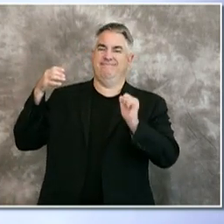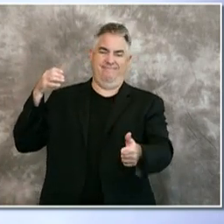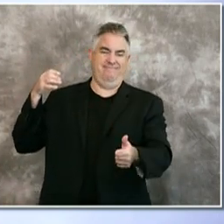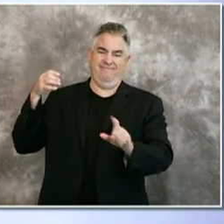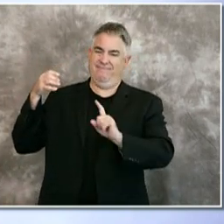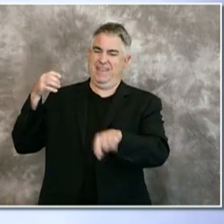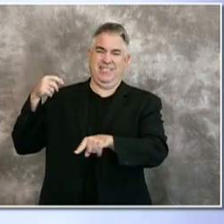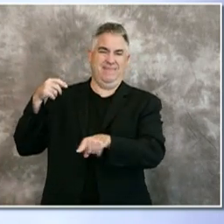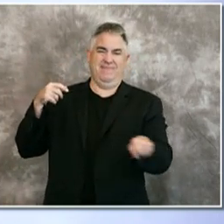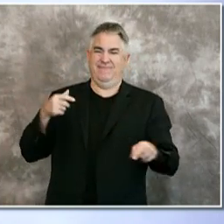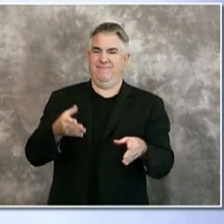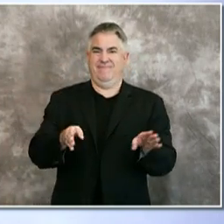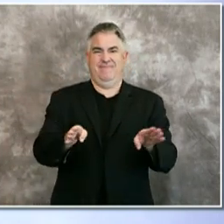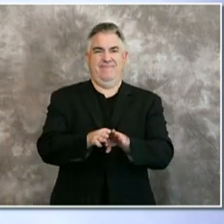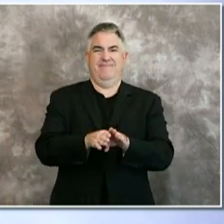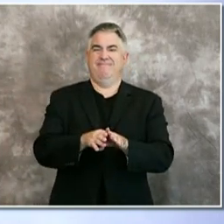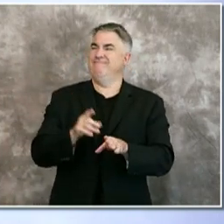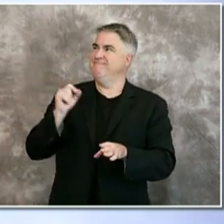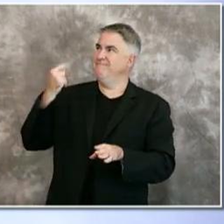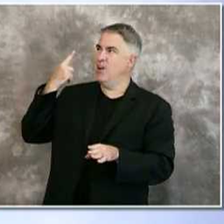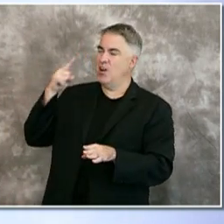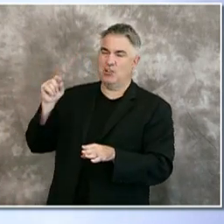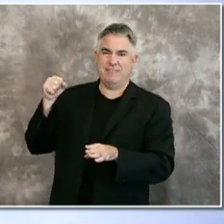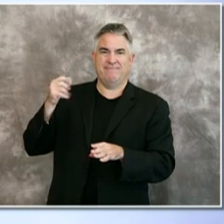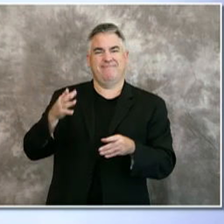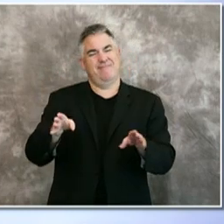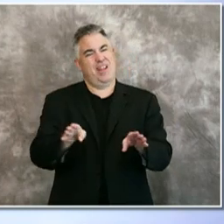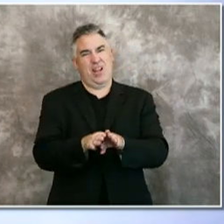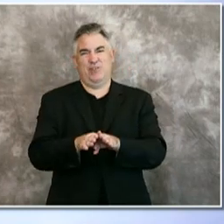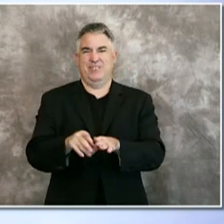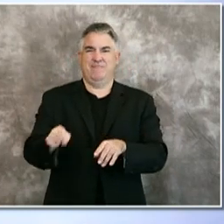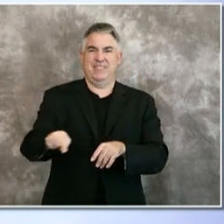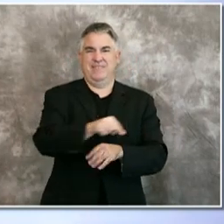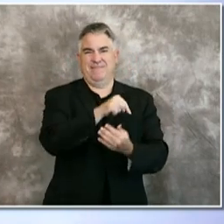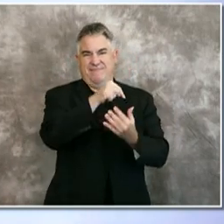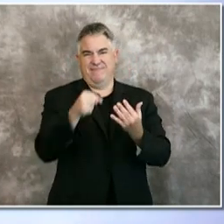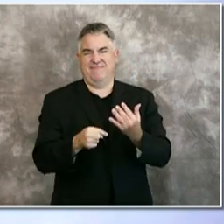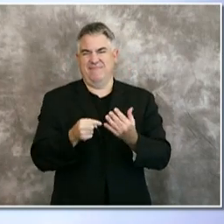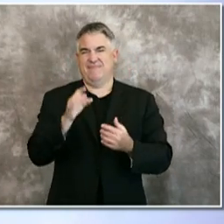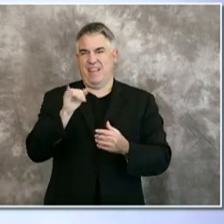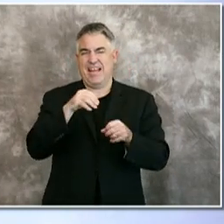directed restrictions or dialing back. Throughout the beginning of this, we've said